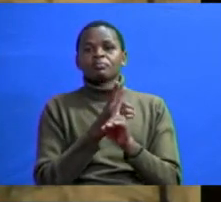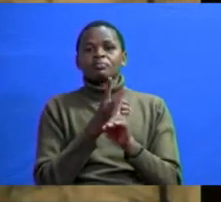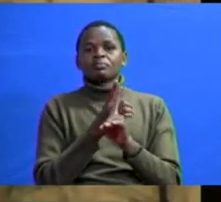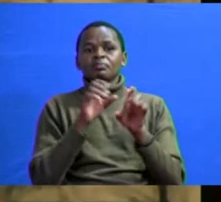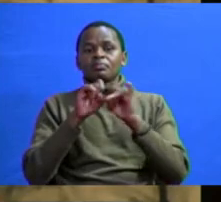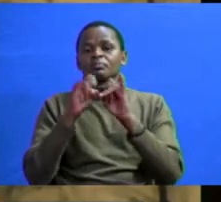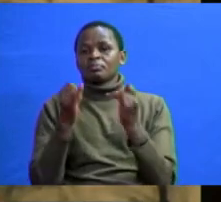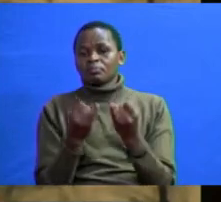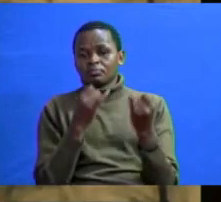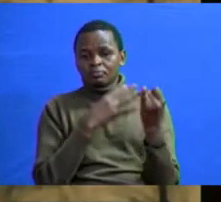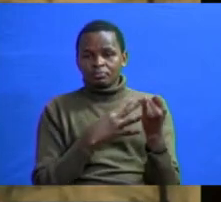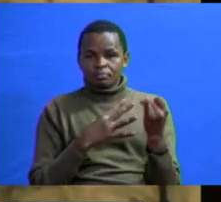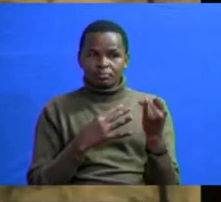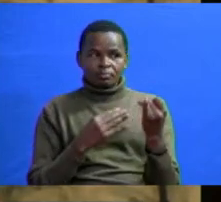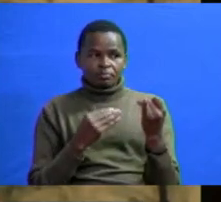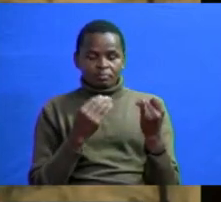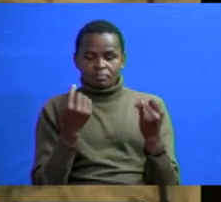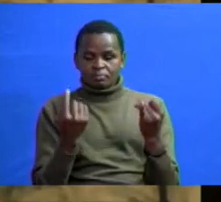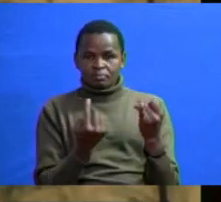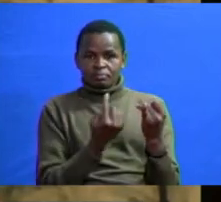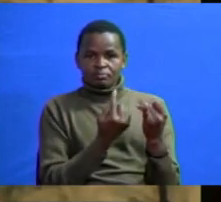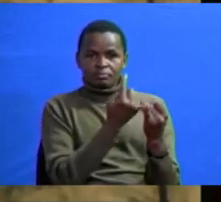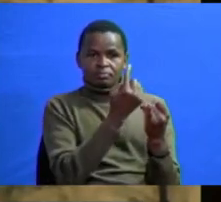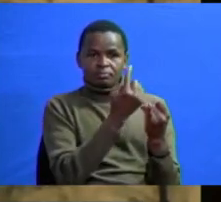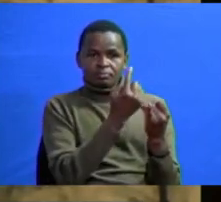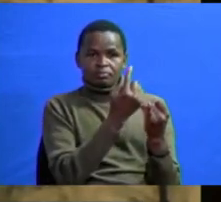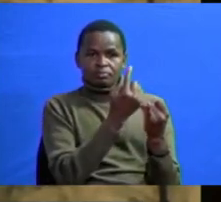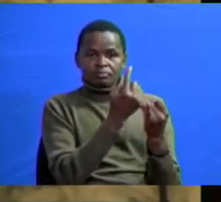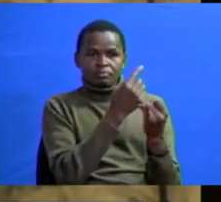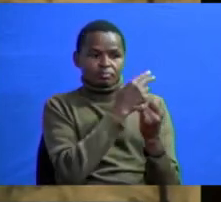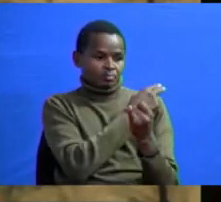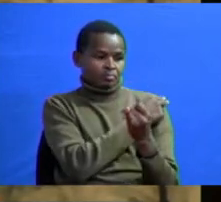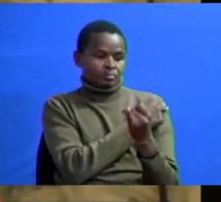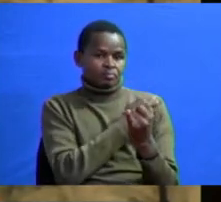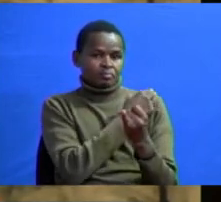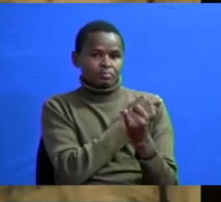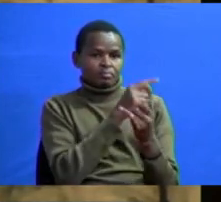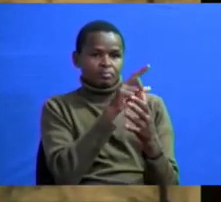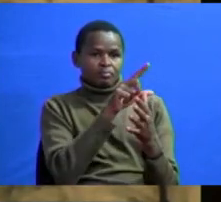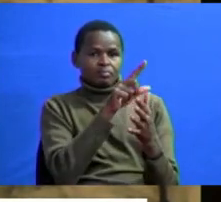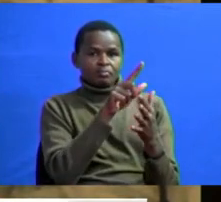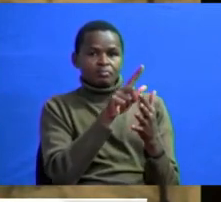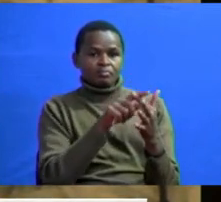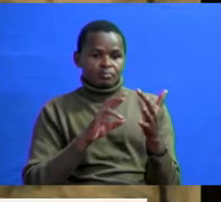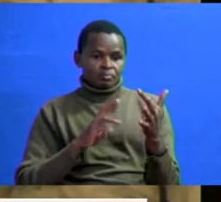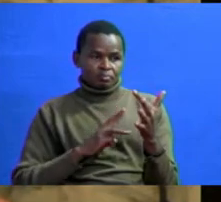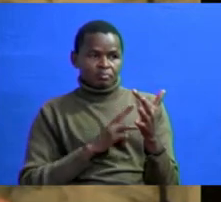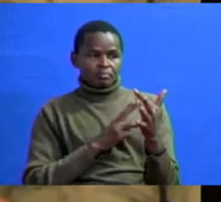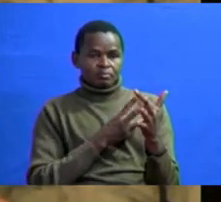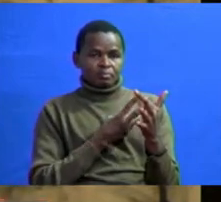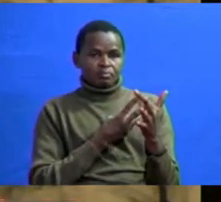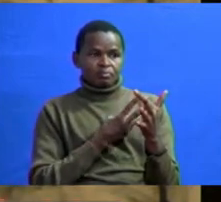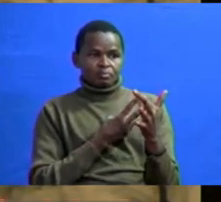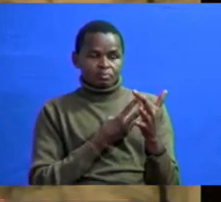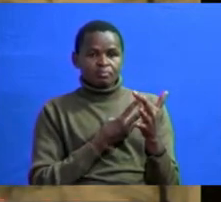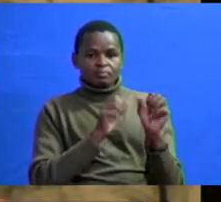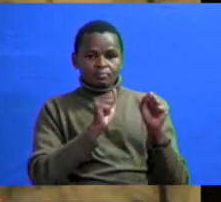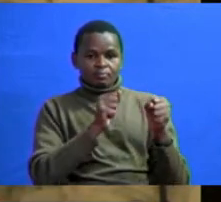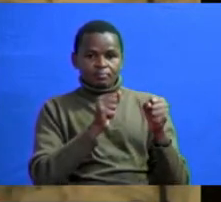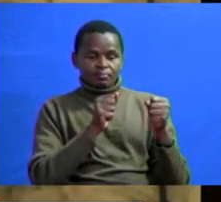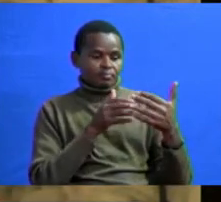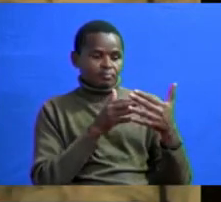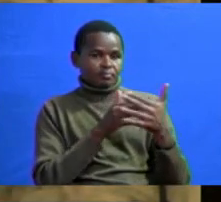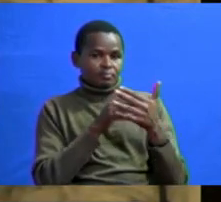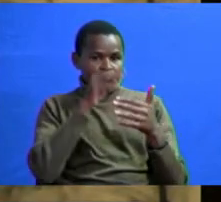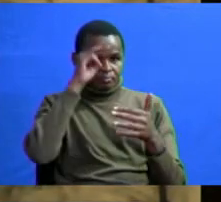institutions, and at least in each and every referral hospital, then we stand a high chance of curbing